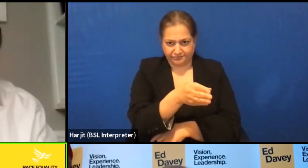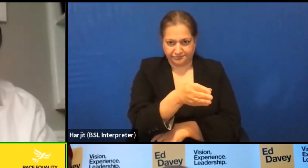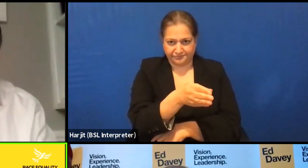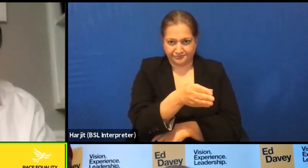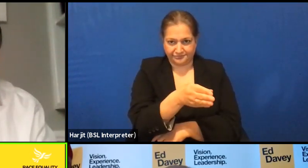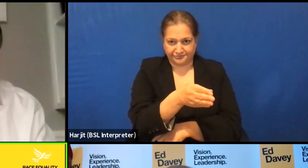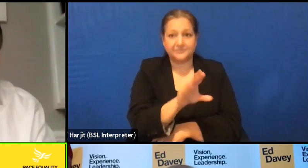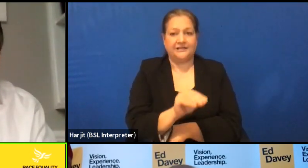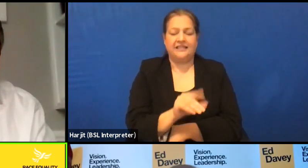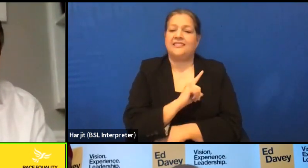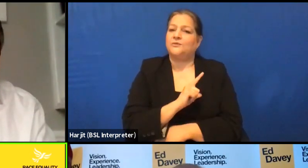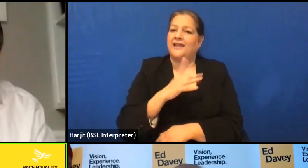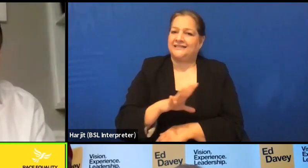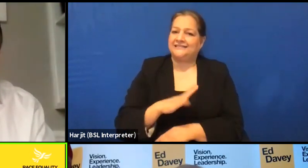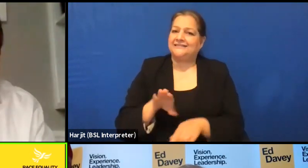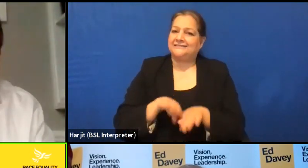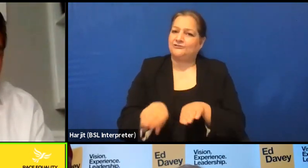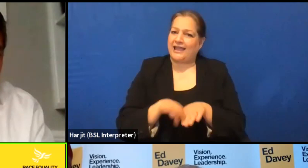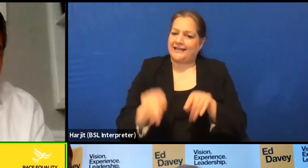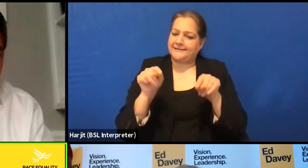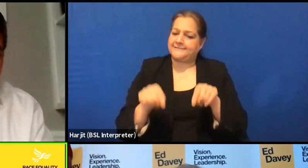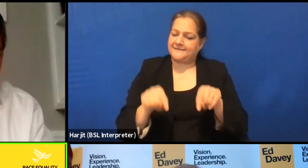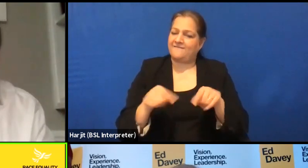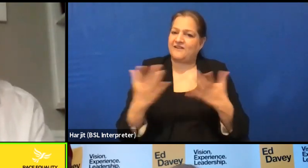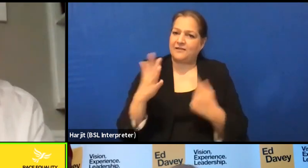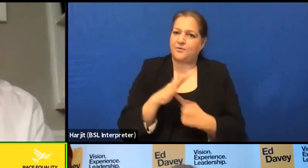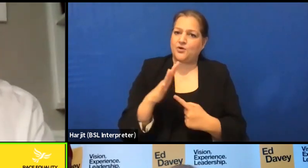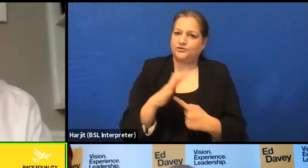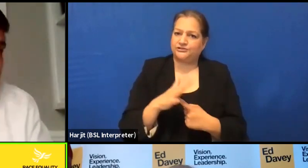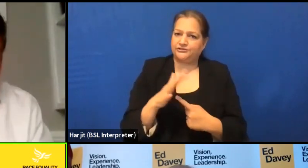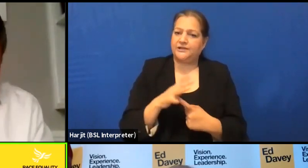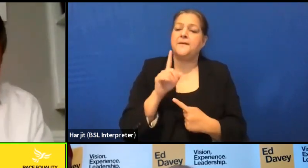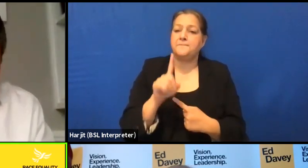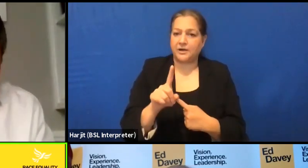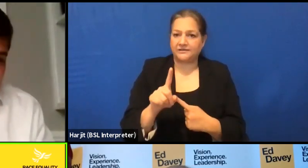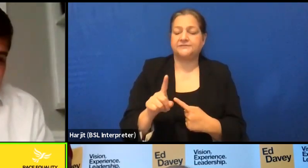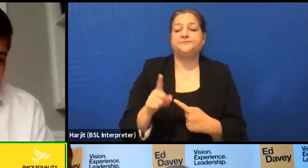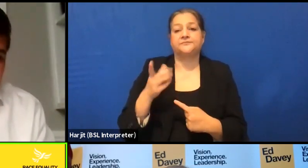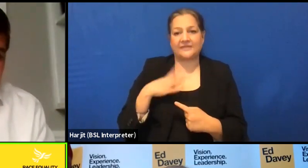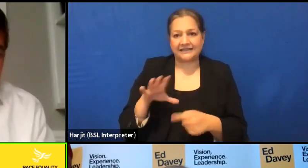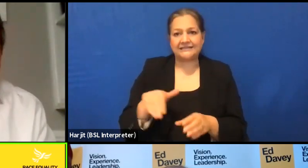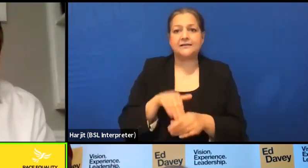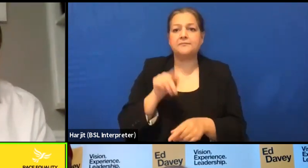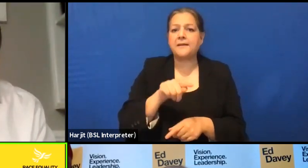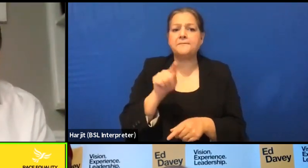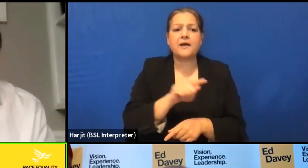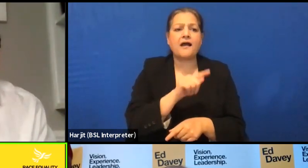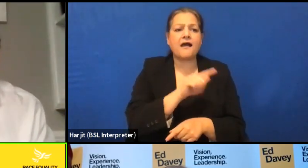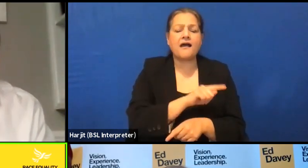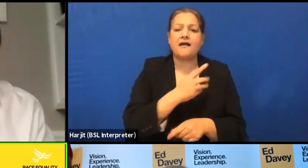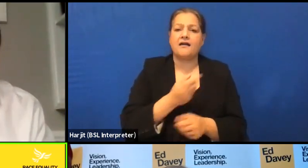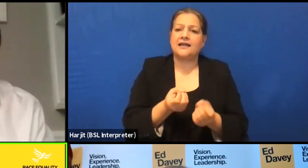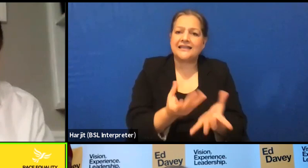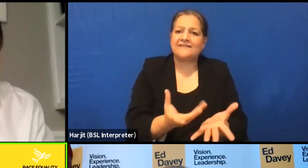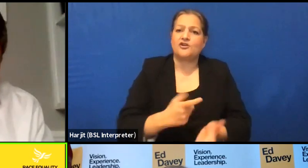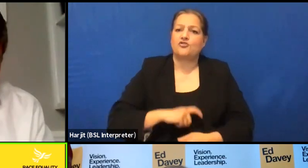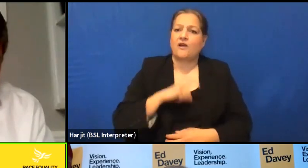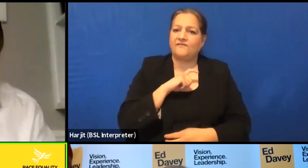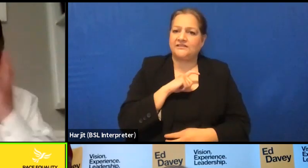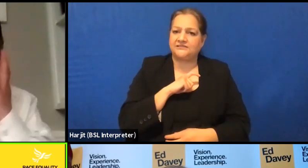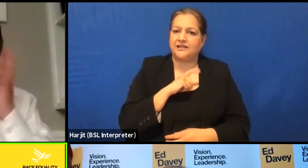that training is so incredibly important. But also we need to give confidence to other members. It shouldn't be people who are suffering